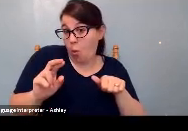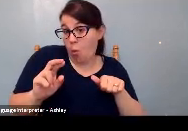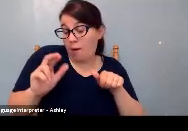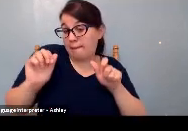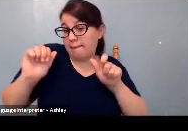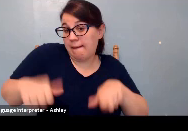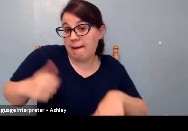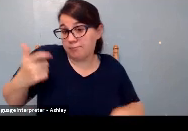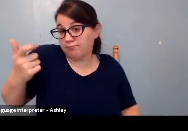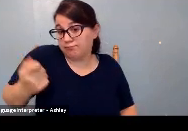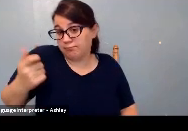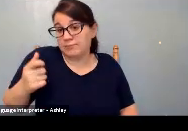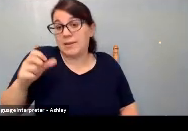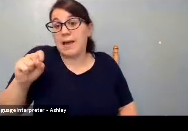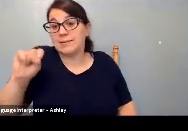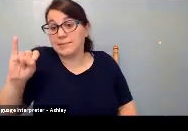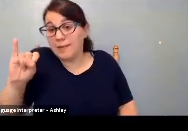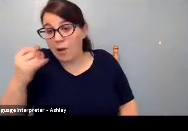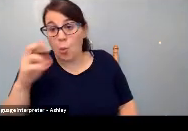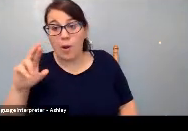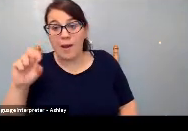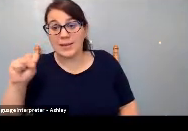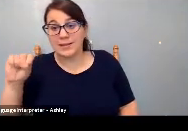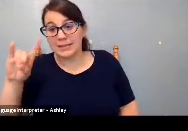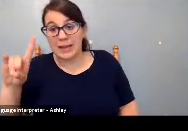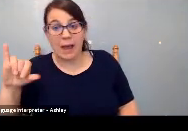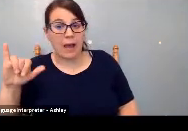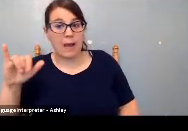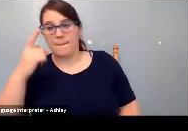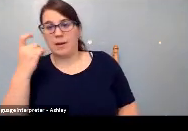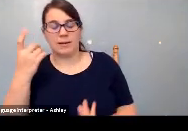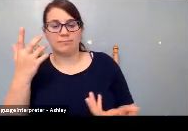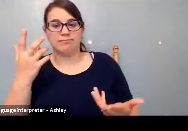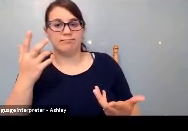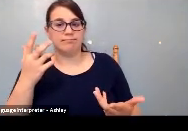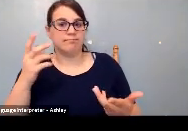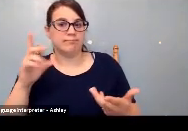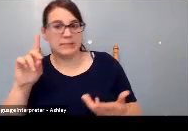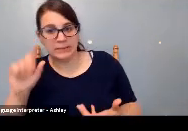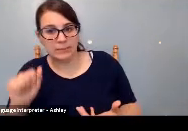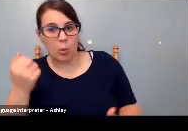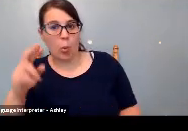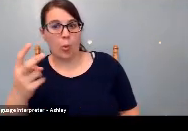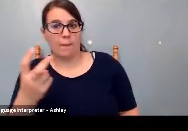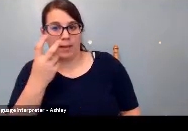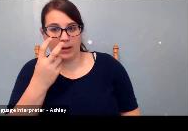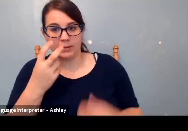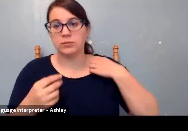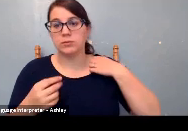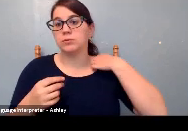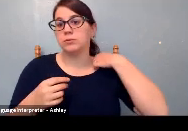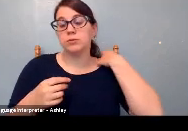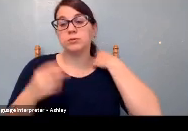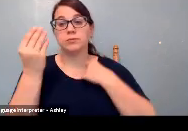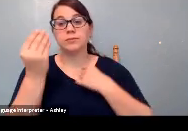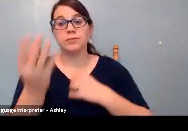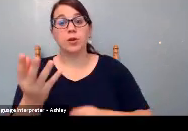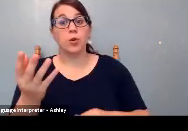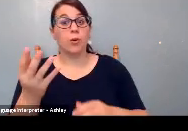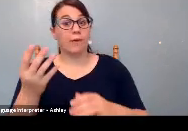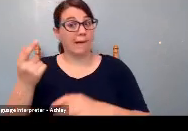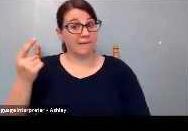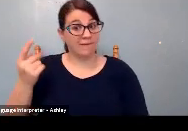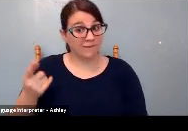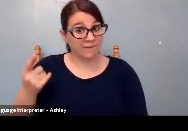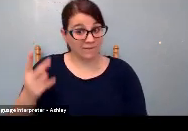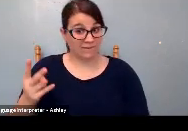or SSDI due to their disability or blindness. So just a side note, more than half of the account owners actually fall in